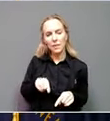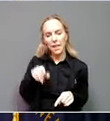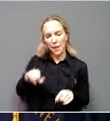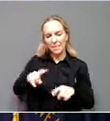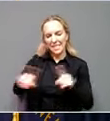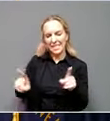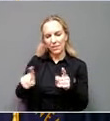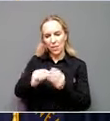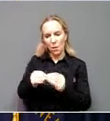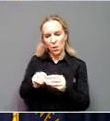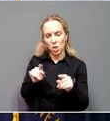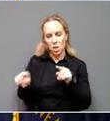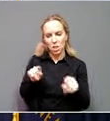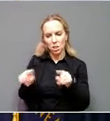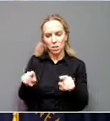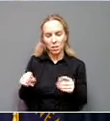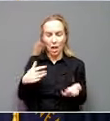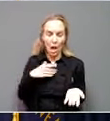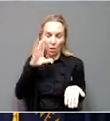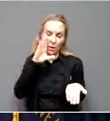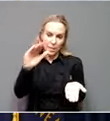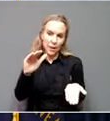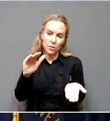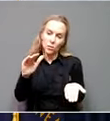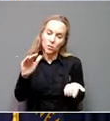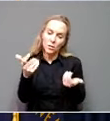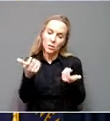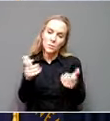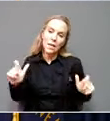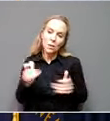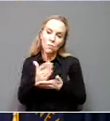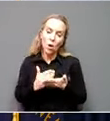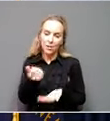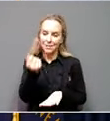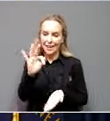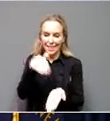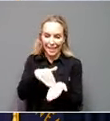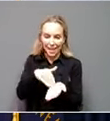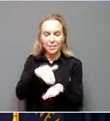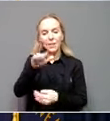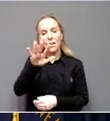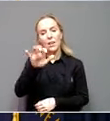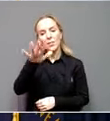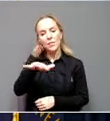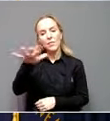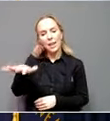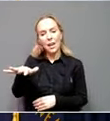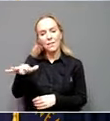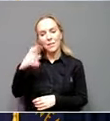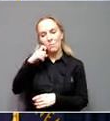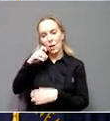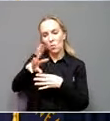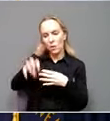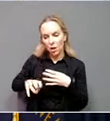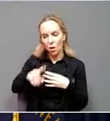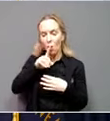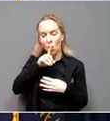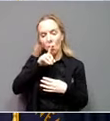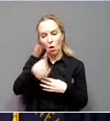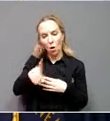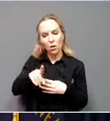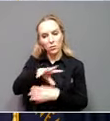I would expect that a significant portion of the 19,555 over the weekend are in that age